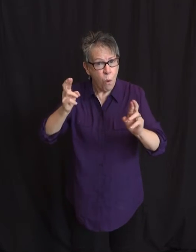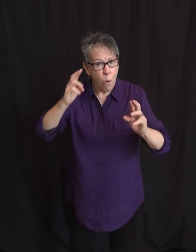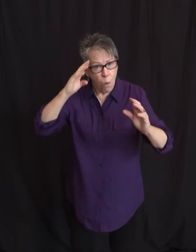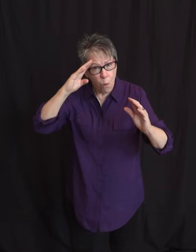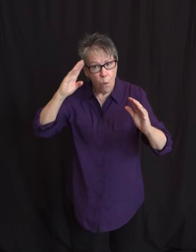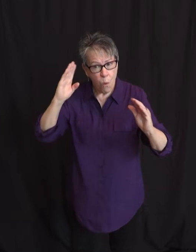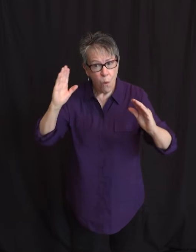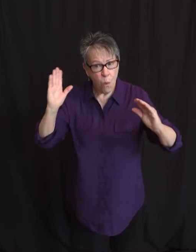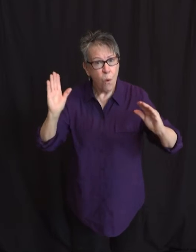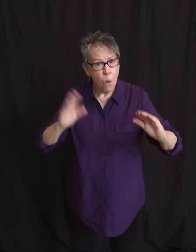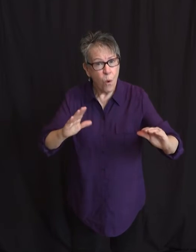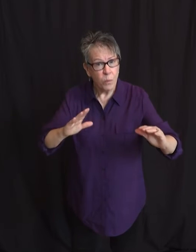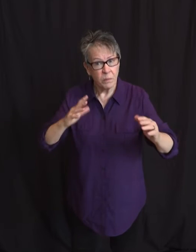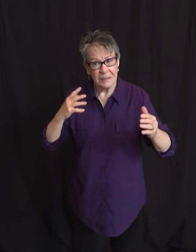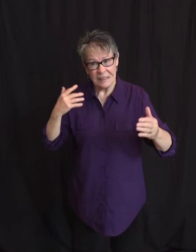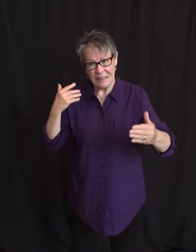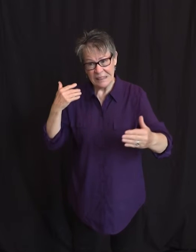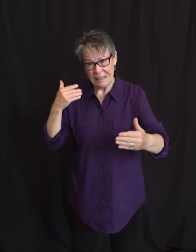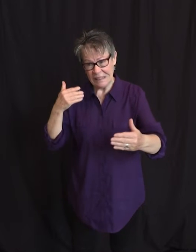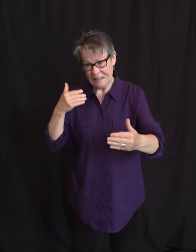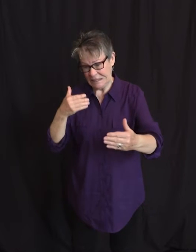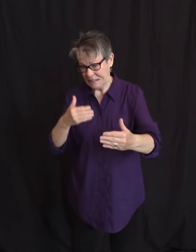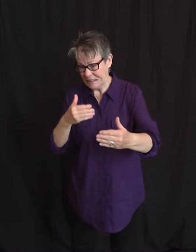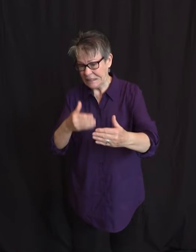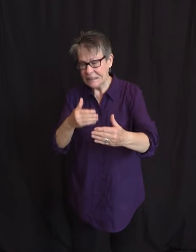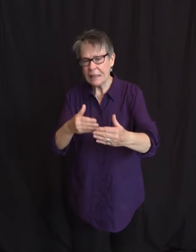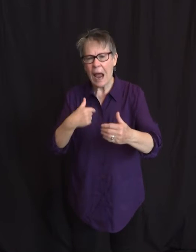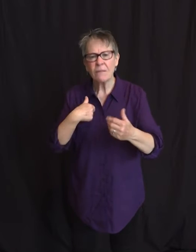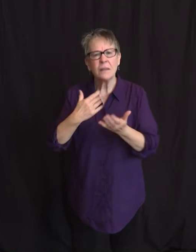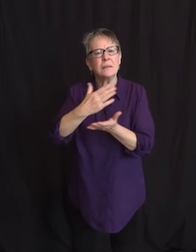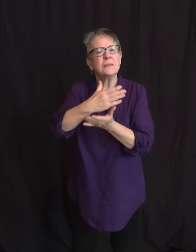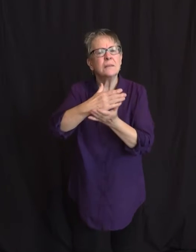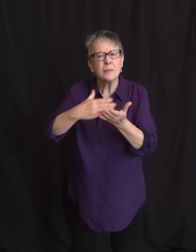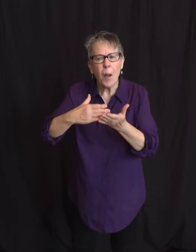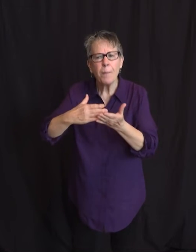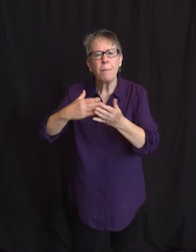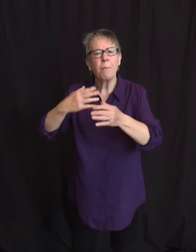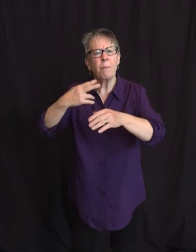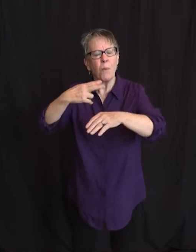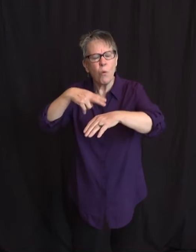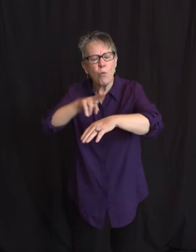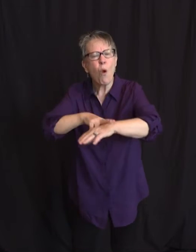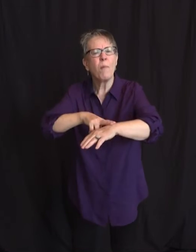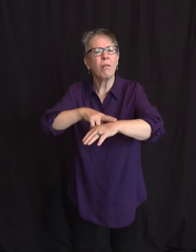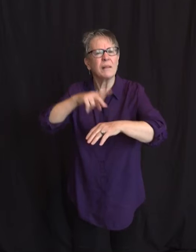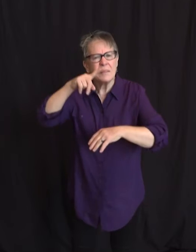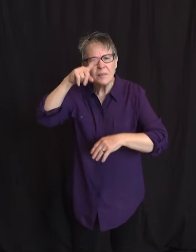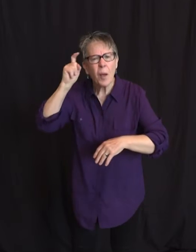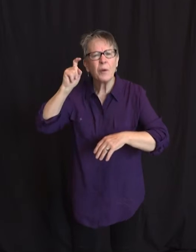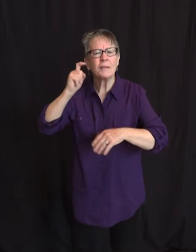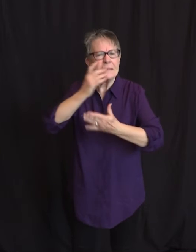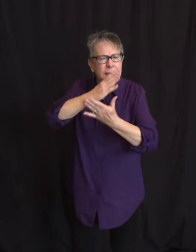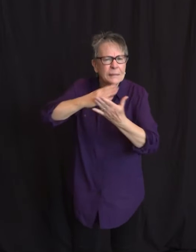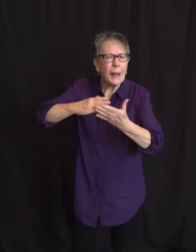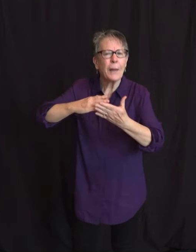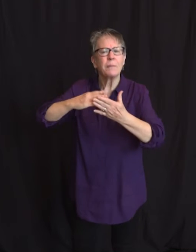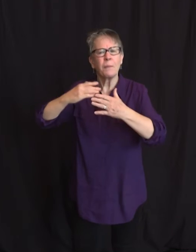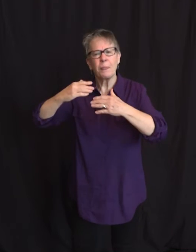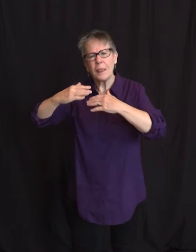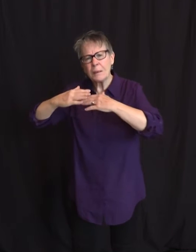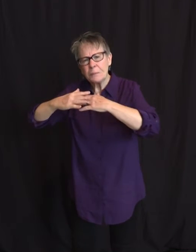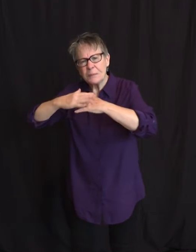norm on the shore this summer, but it will be some semblance. I just don't envision being in